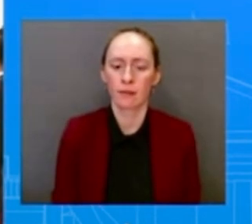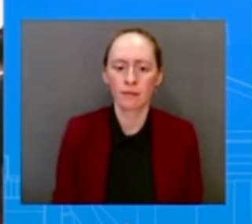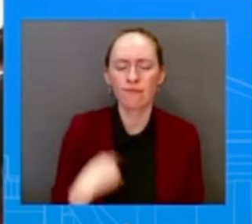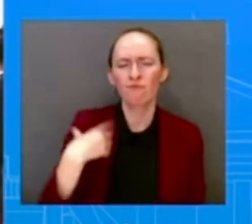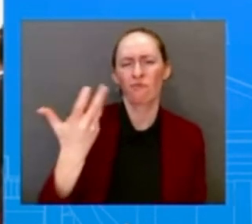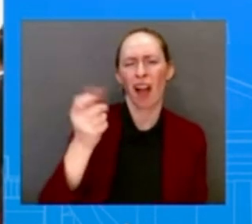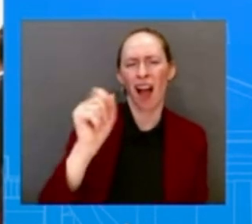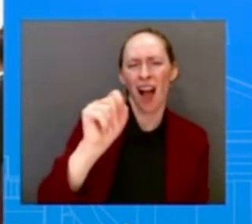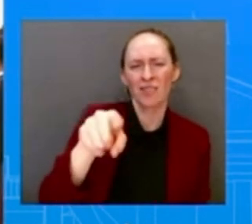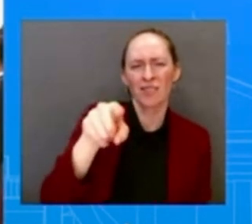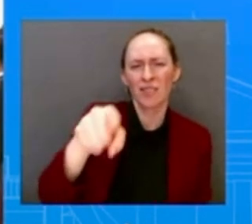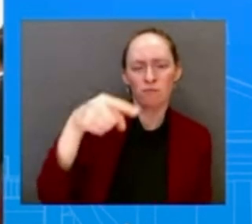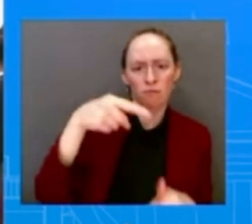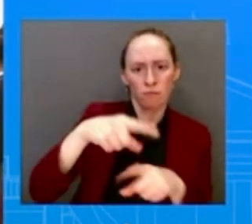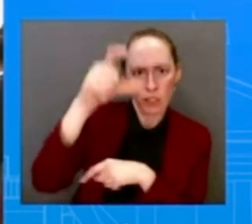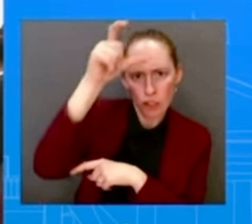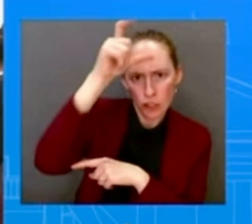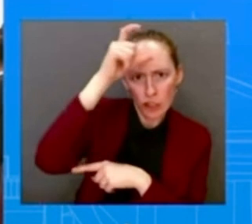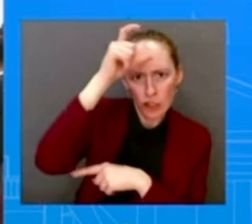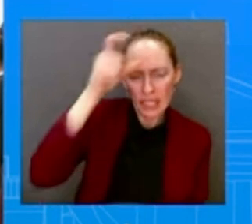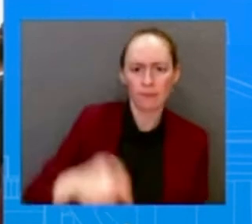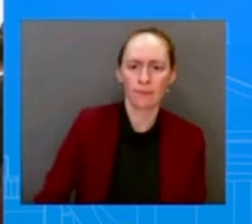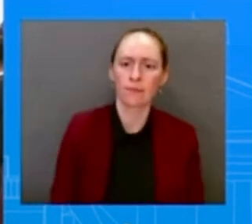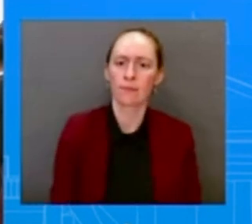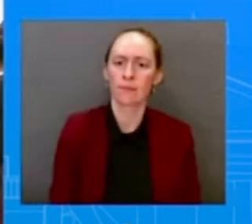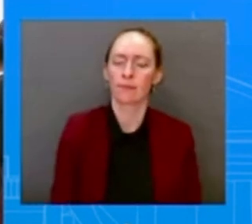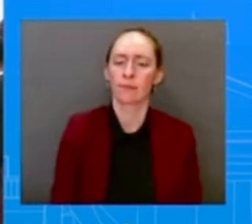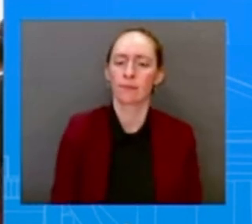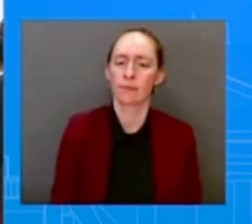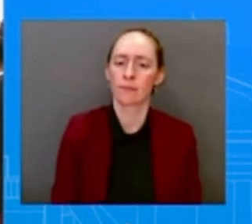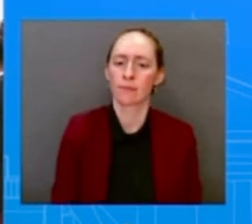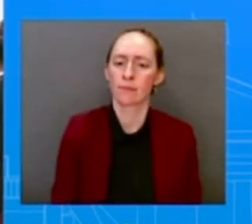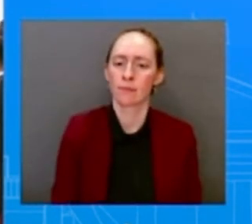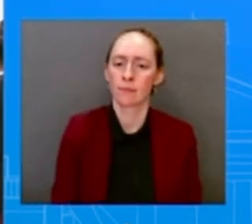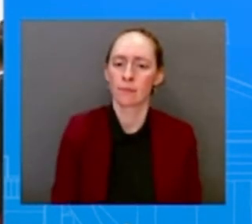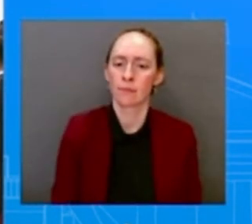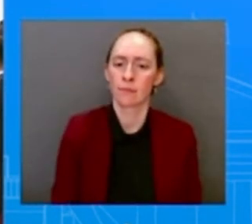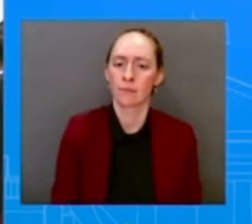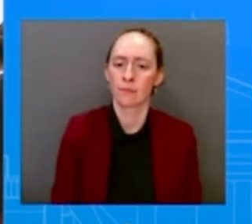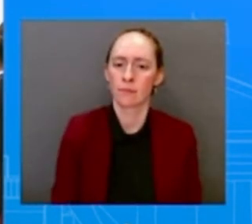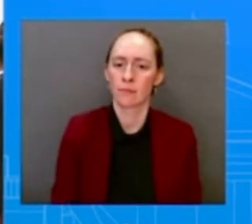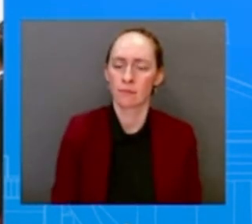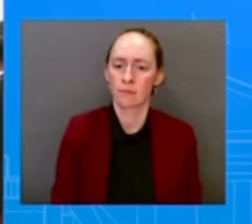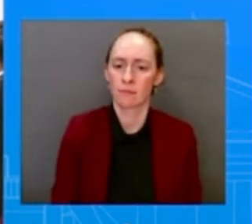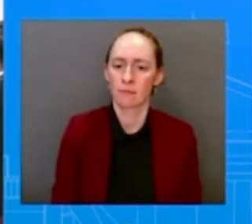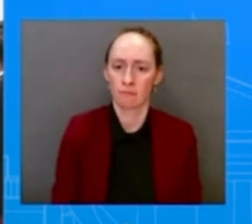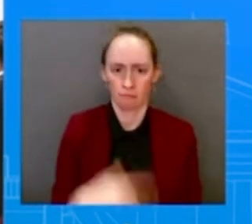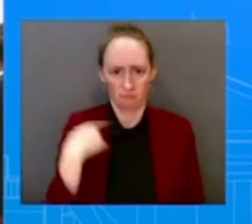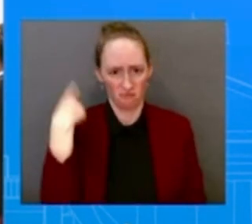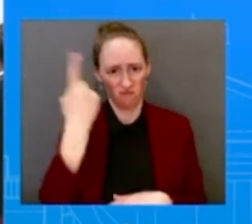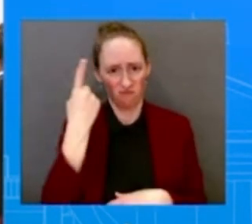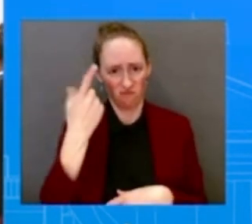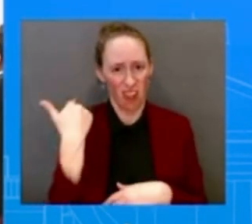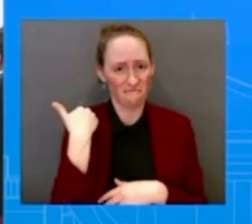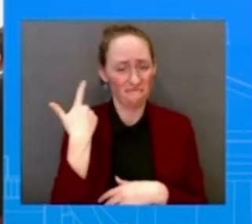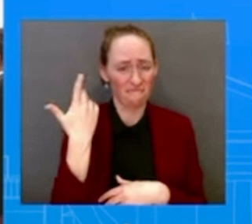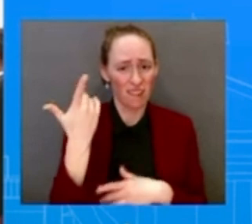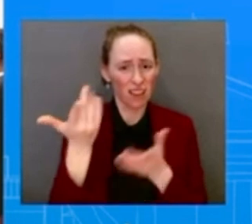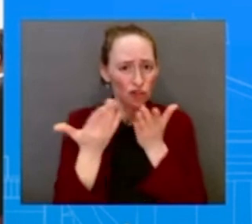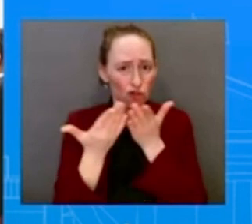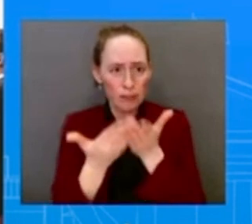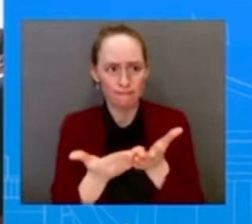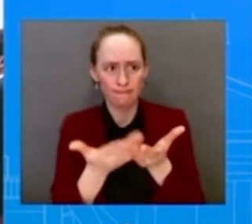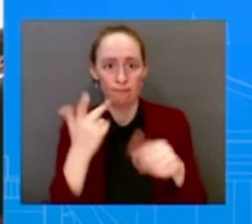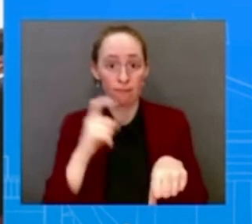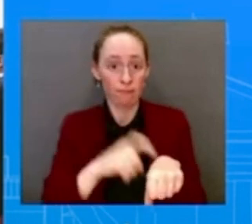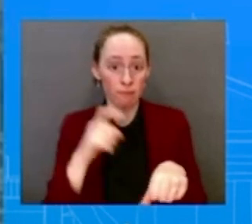standby. Can you update us on whether there's been any communications with Ankara on whether the ship will be any part of humanitarian efforts?